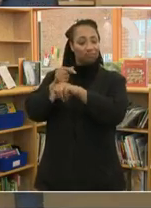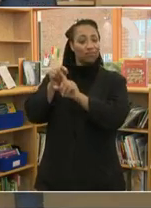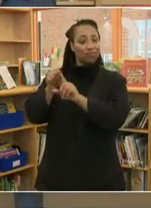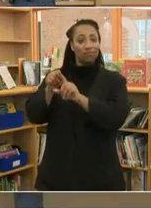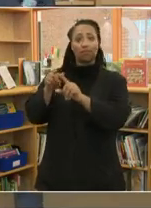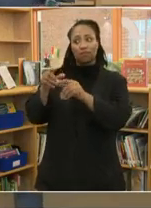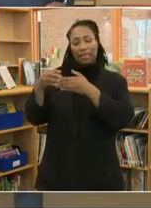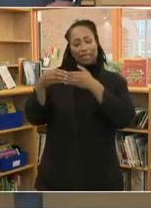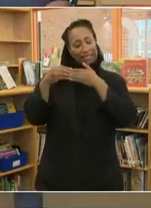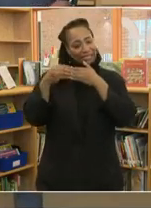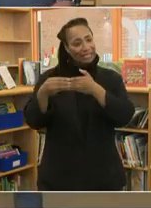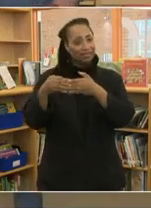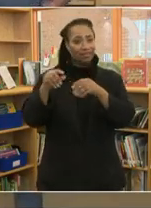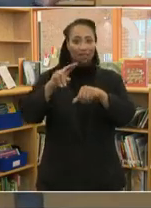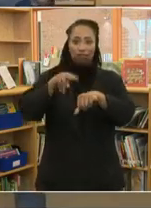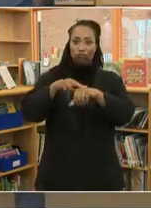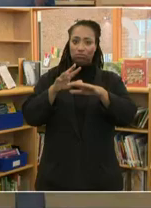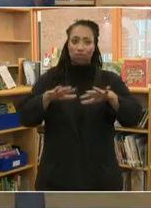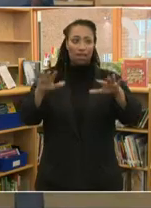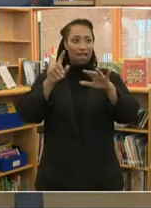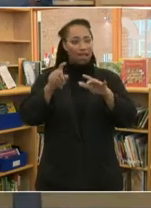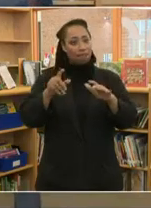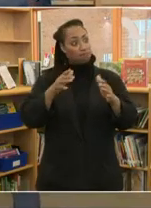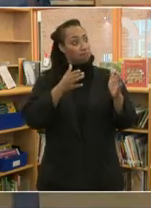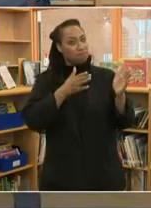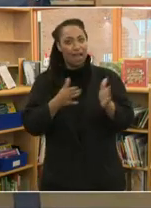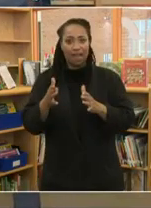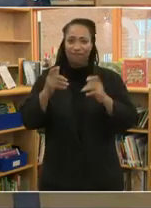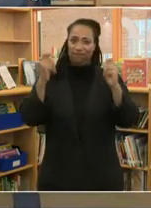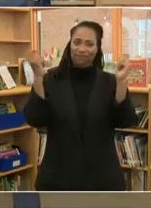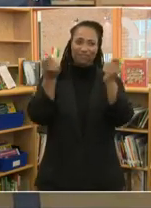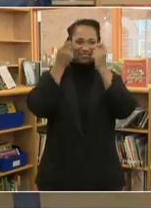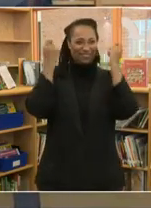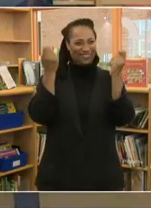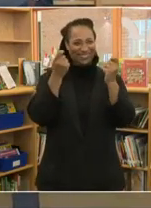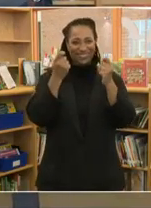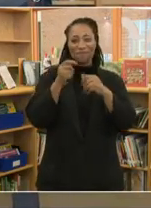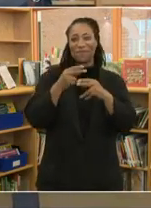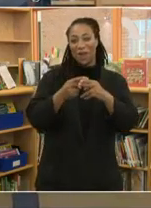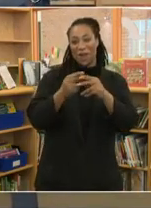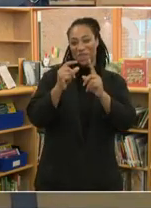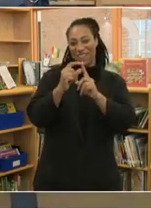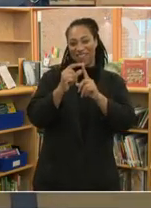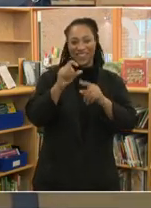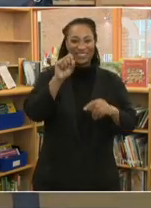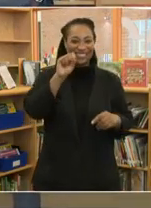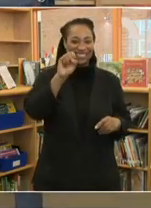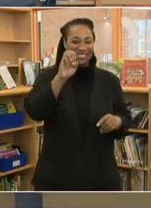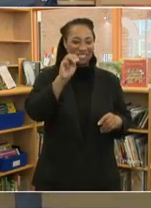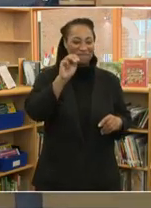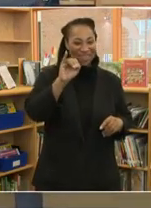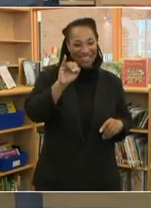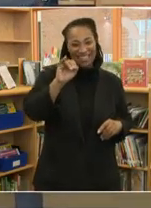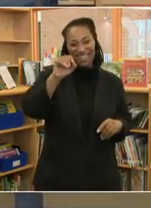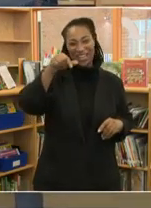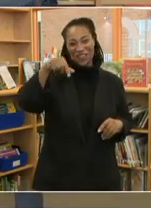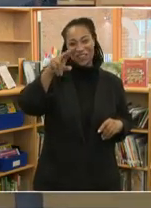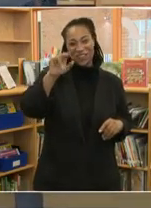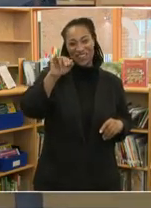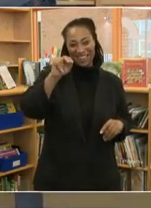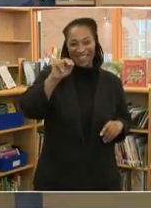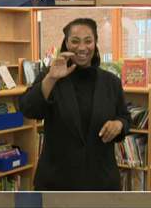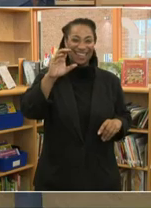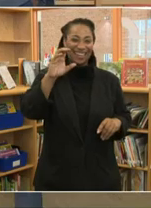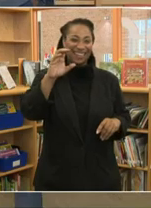its plans to celebrate the semi-quincentennial, July 4th, 2026.